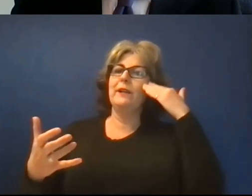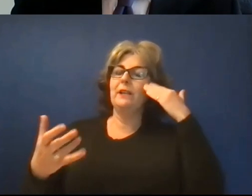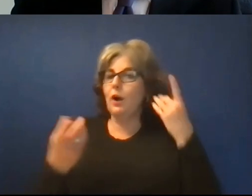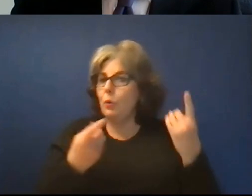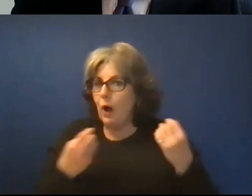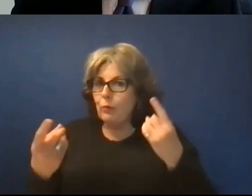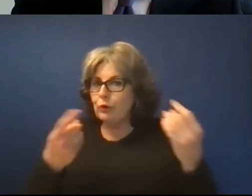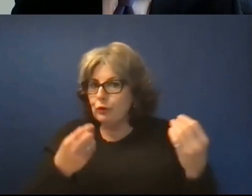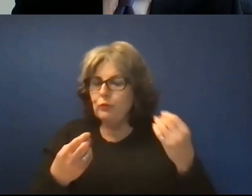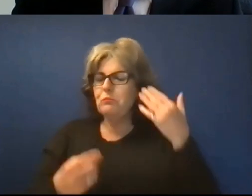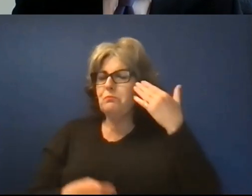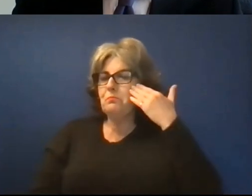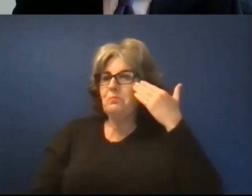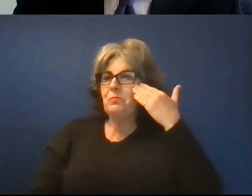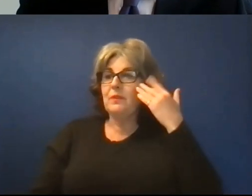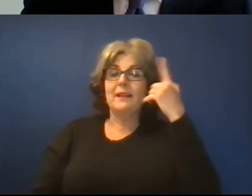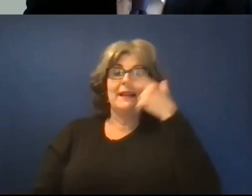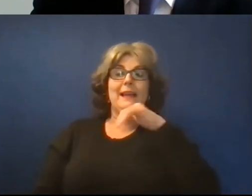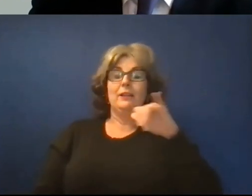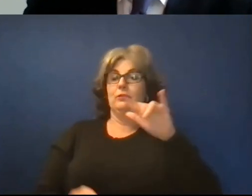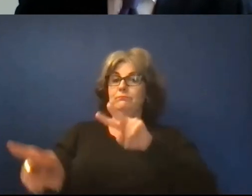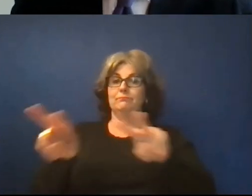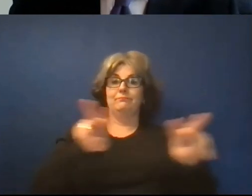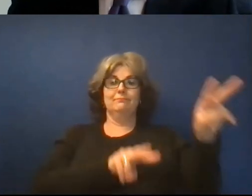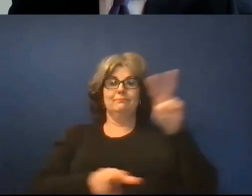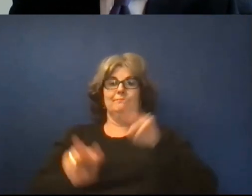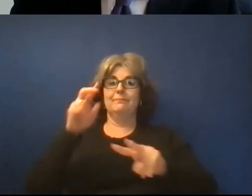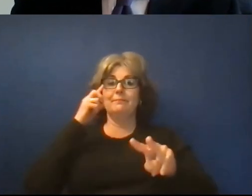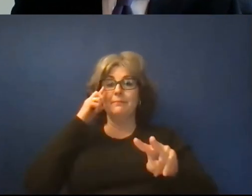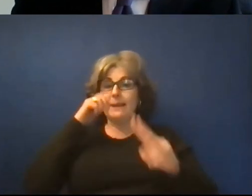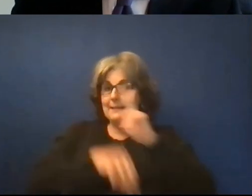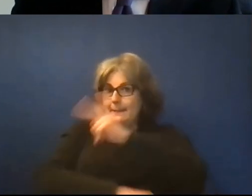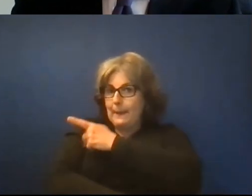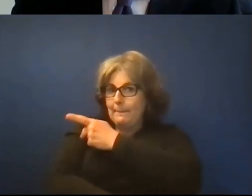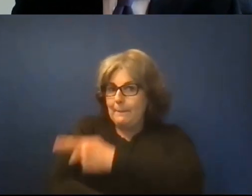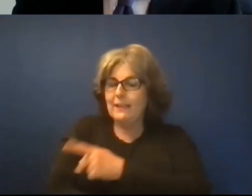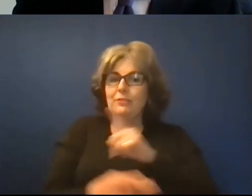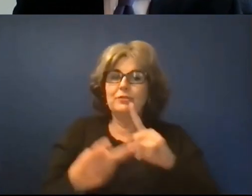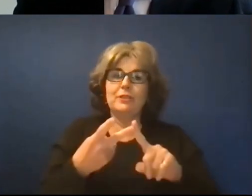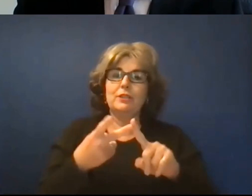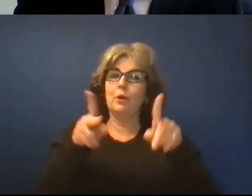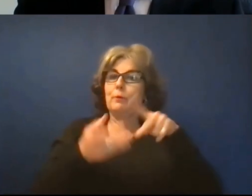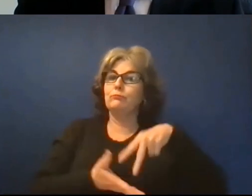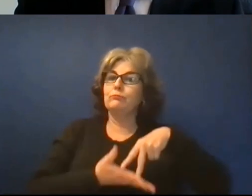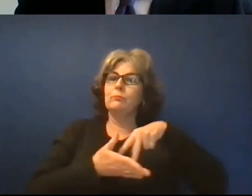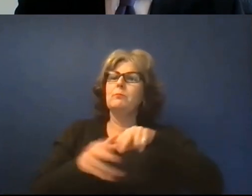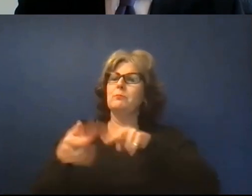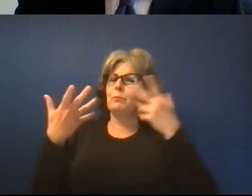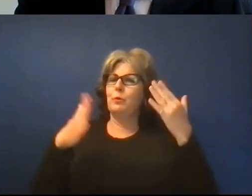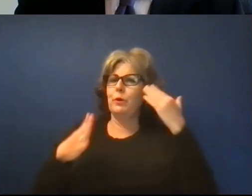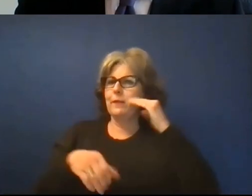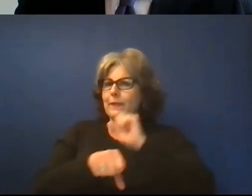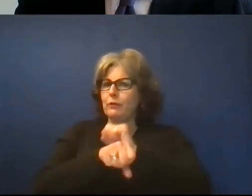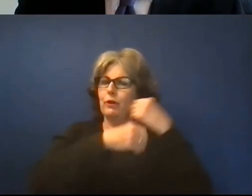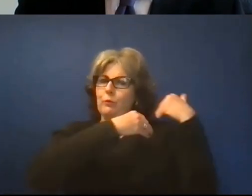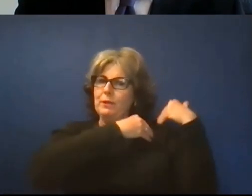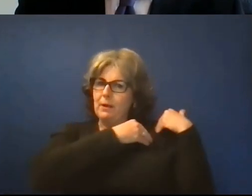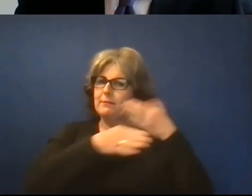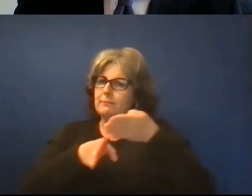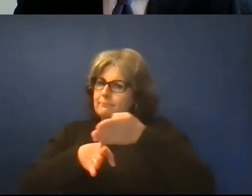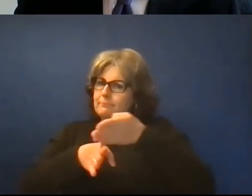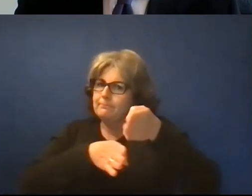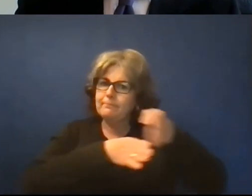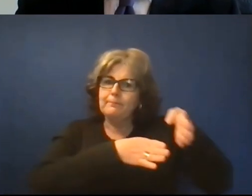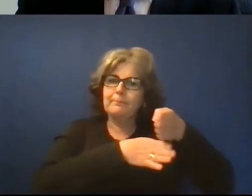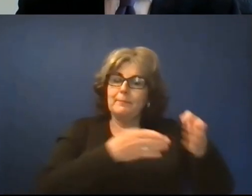doing. It looks chaotic from the outside, like as a patient or an outsider, but we all have our jobs and we know what we're doing. There's just a